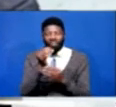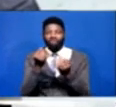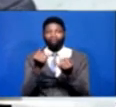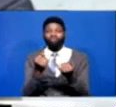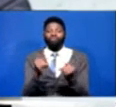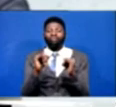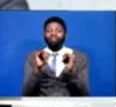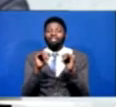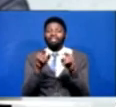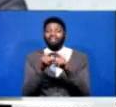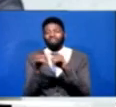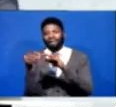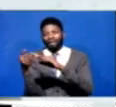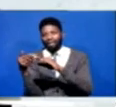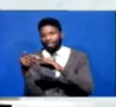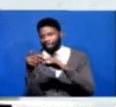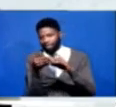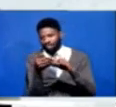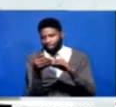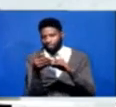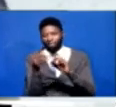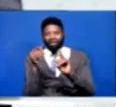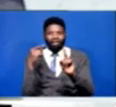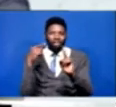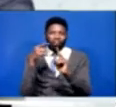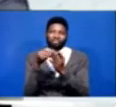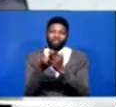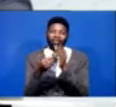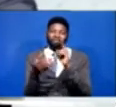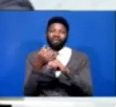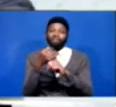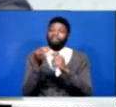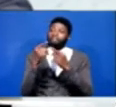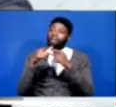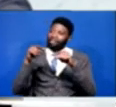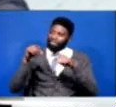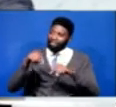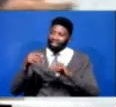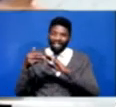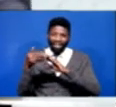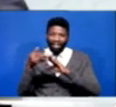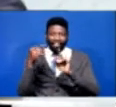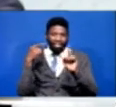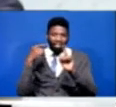to hack it to make money. But here, imagine you're hacking for data, just for information. Can you imagine?